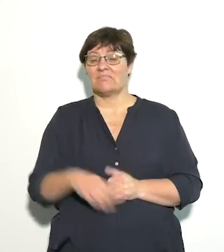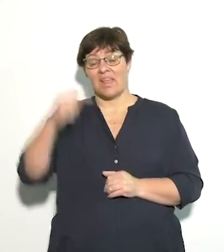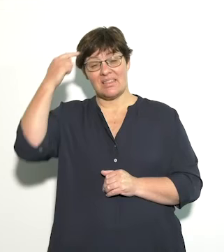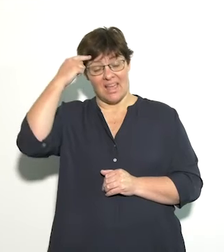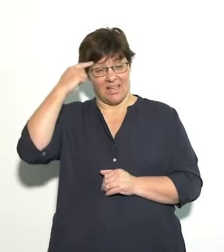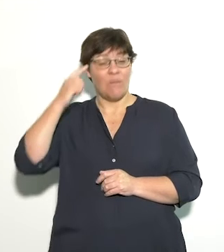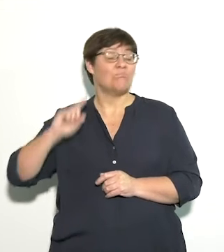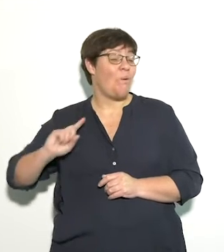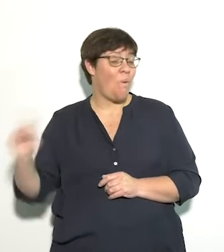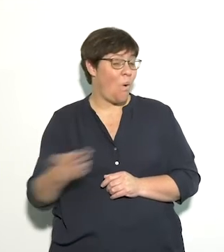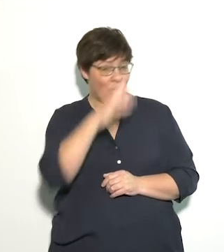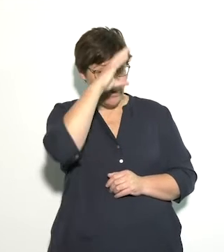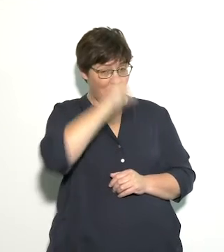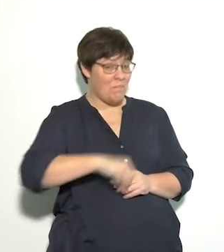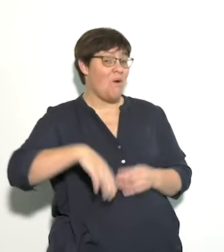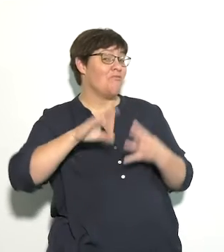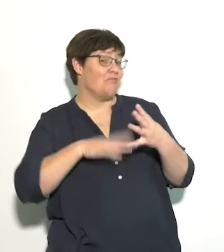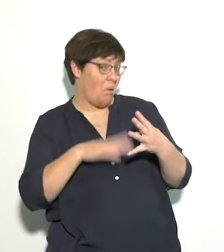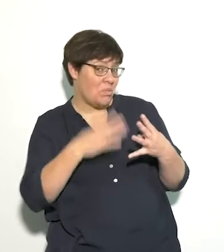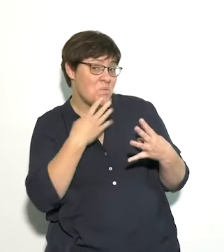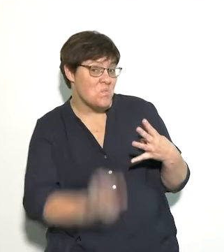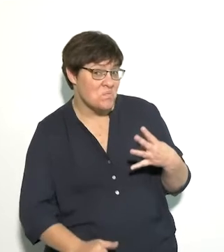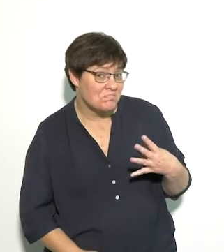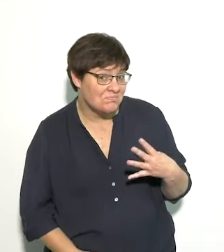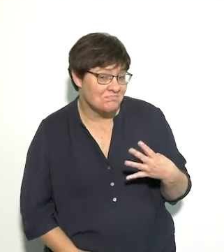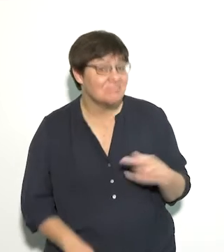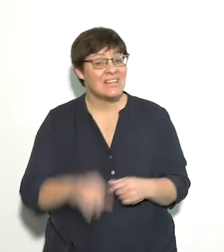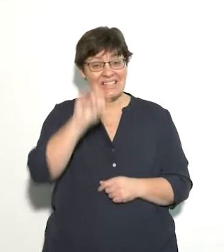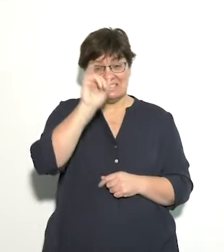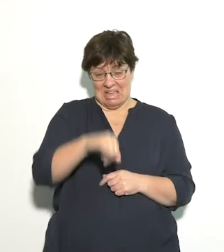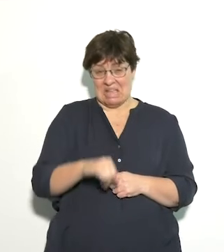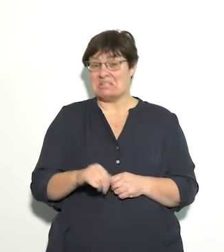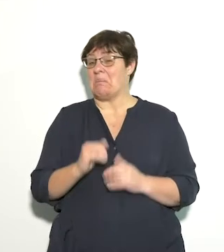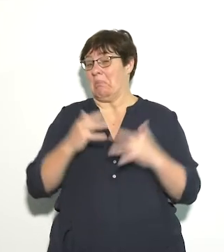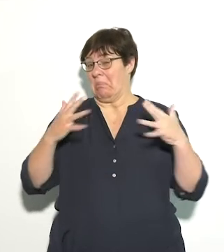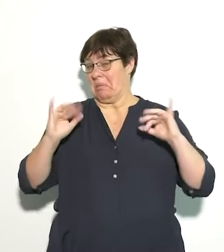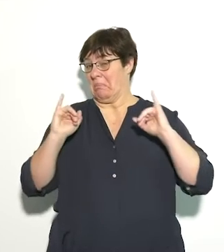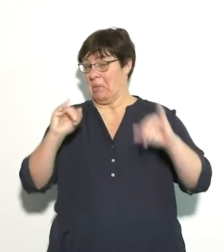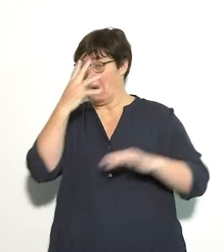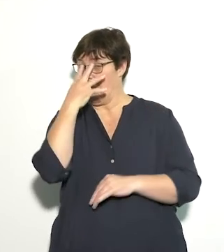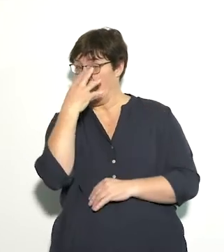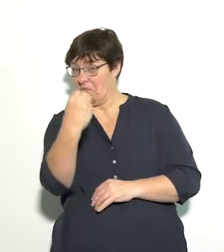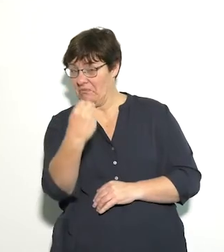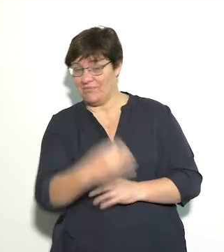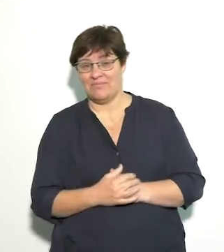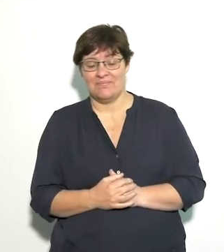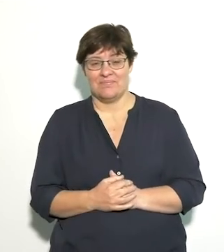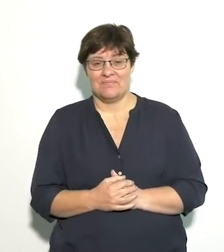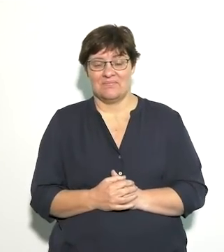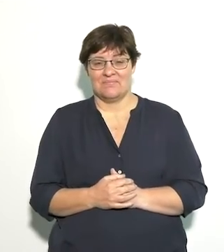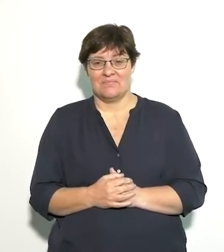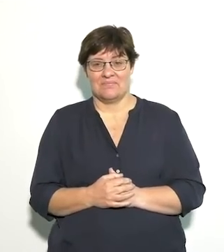I think we all remember the fourth character. Yes, he was the big bad wolf.